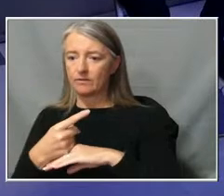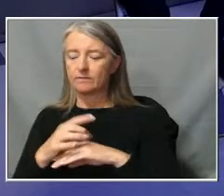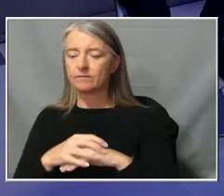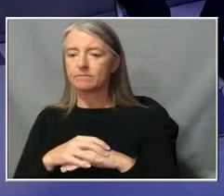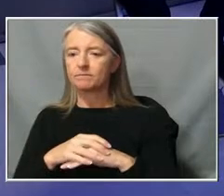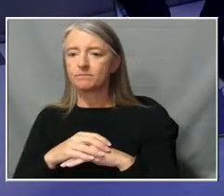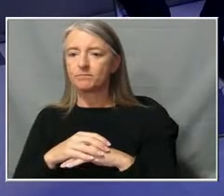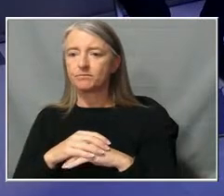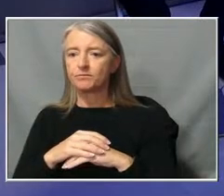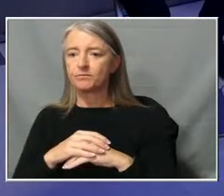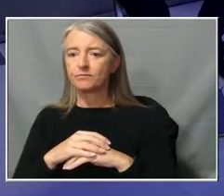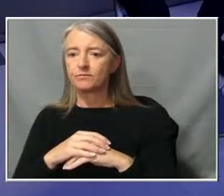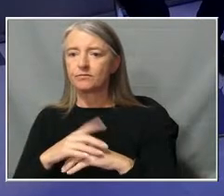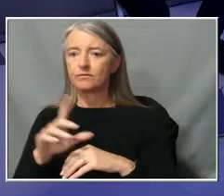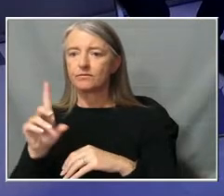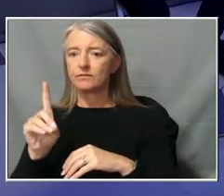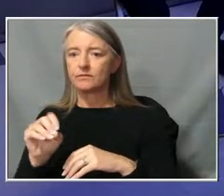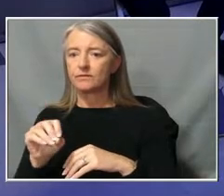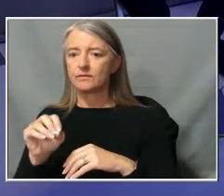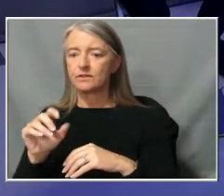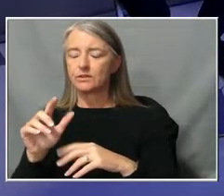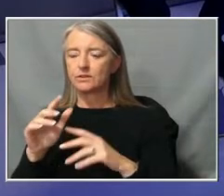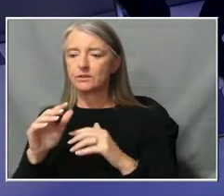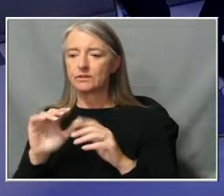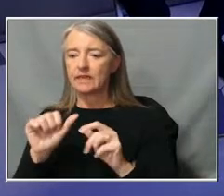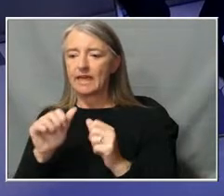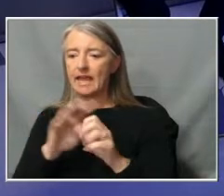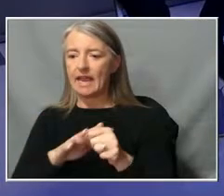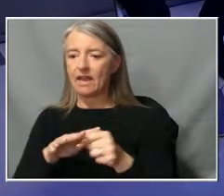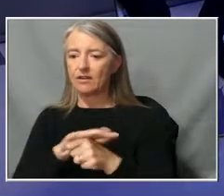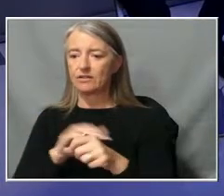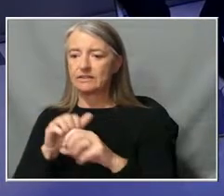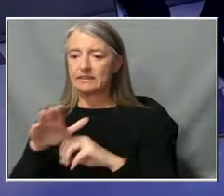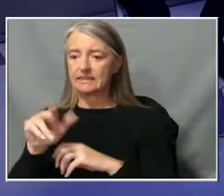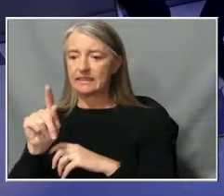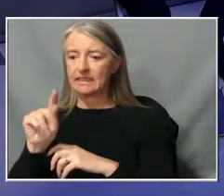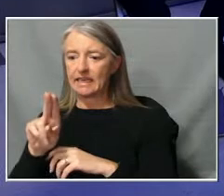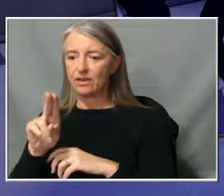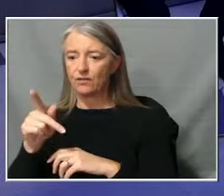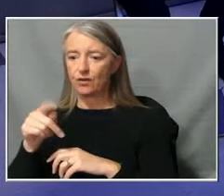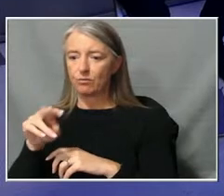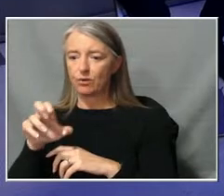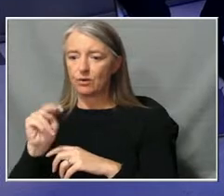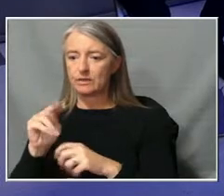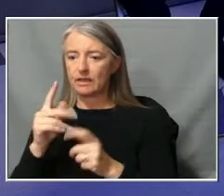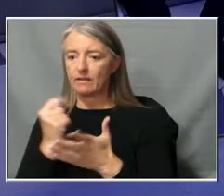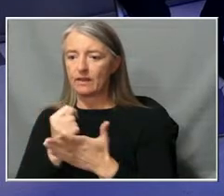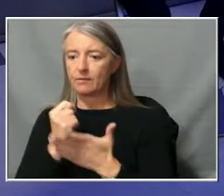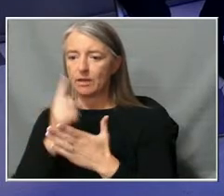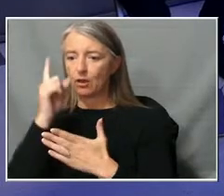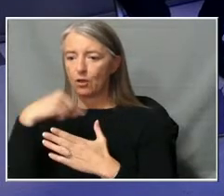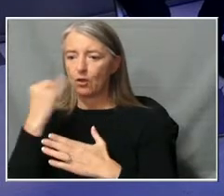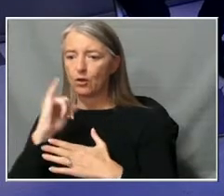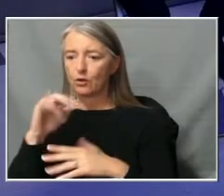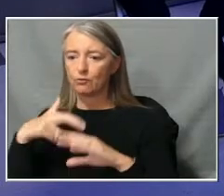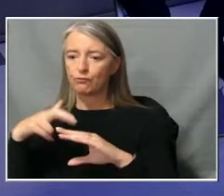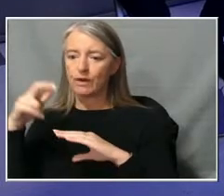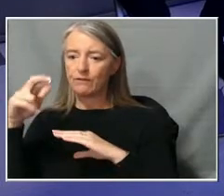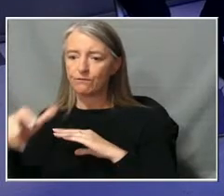know, do area healthcare facilities send patients to KU for proton therapy? And what does that look like? What does the